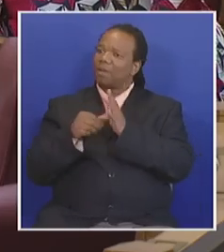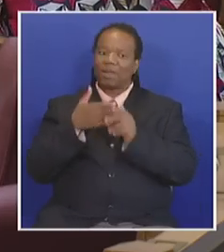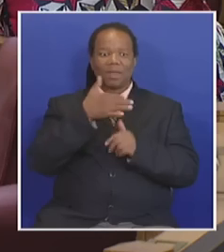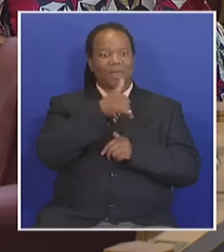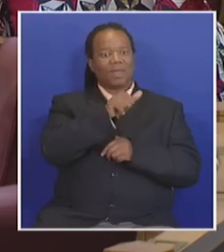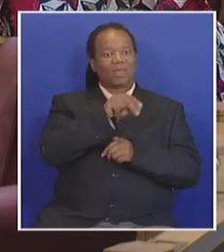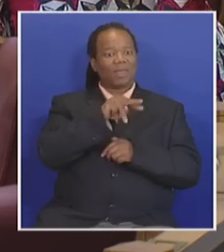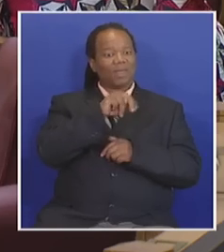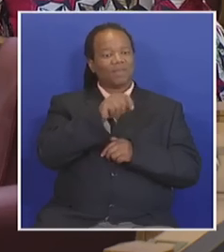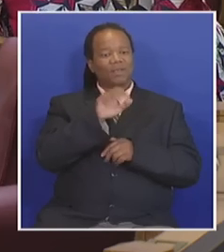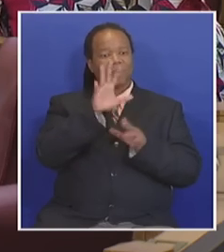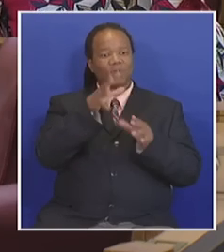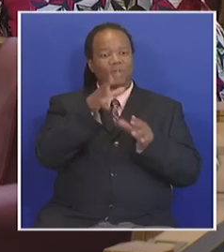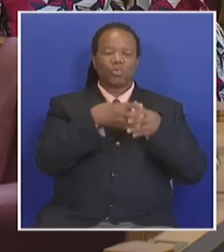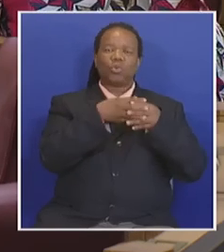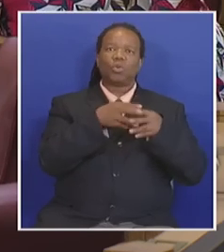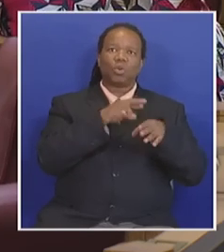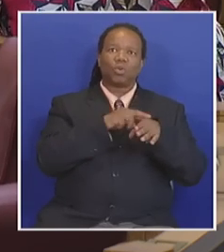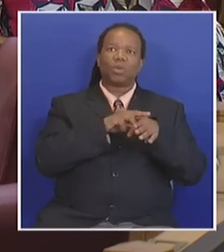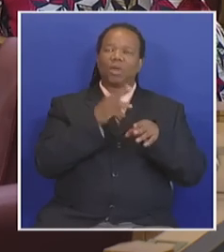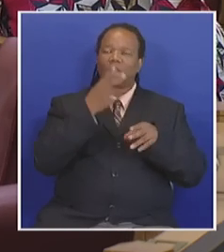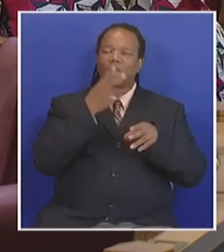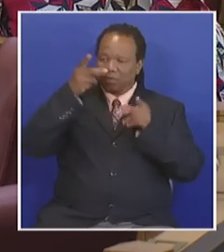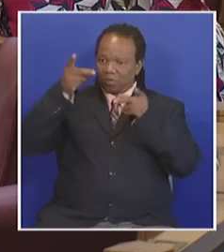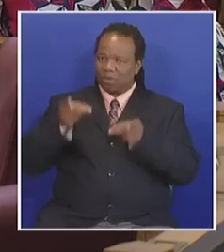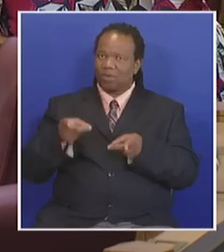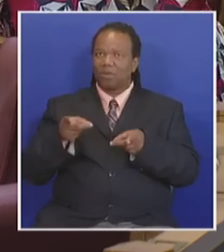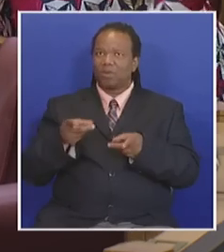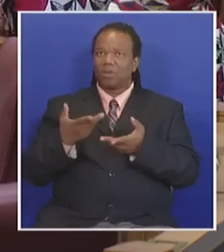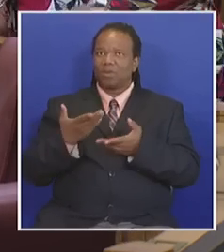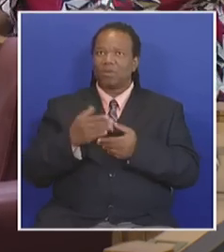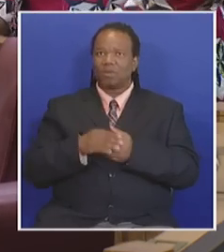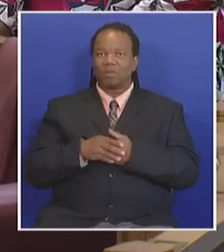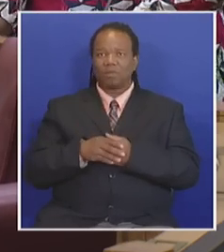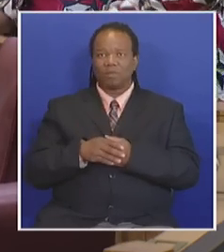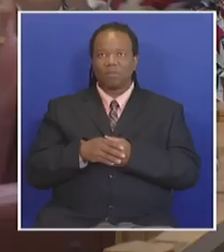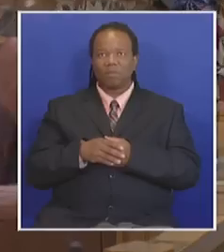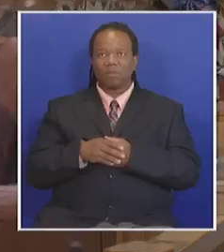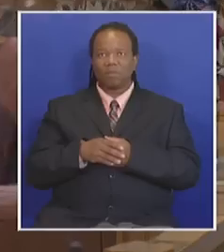that impression. I need your ruling, Chairperson. Please rule.